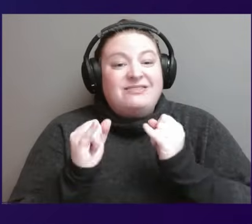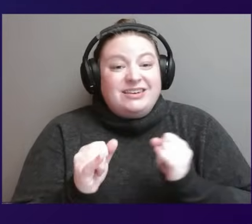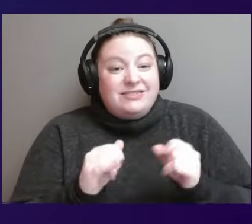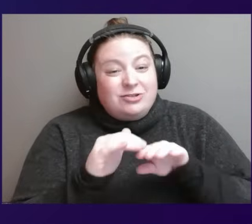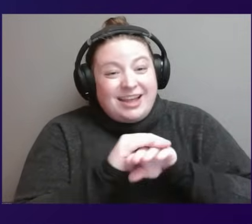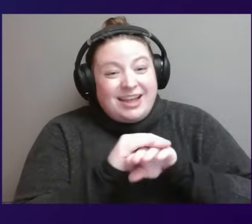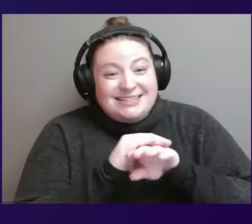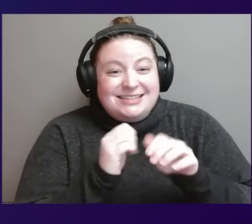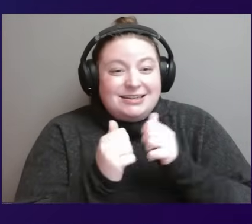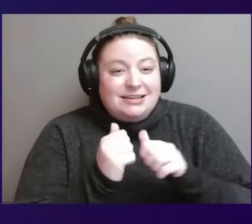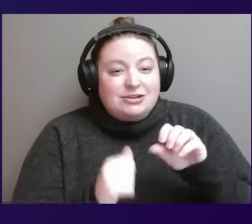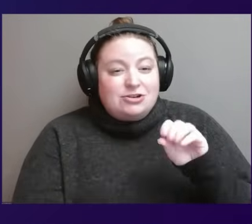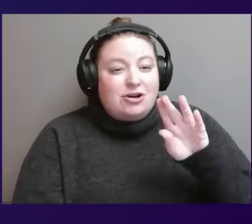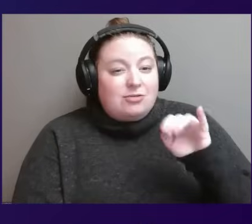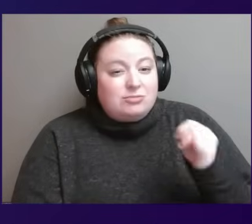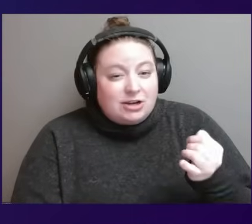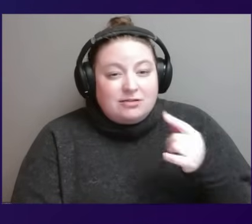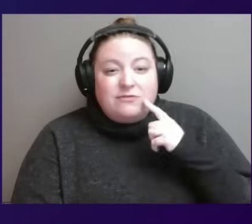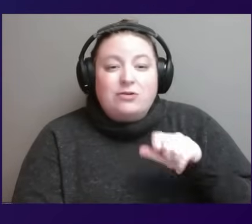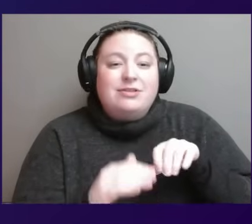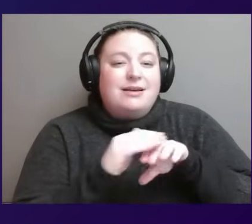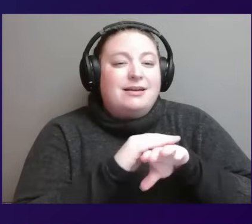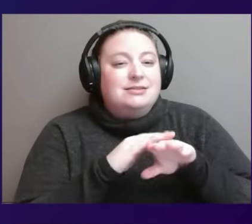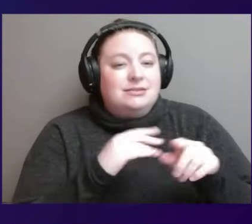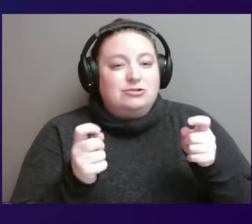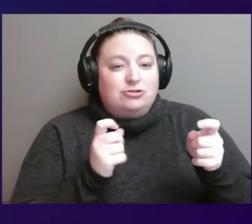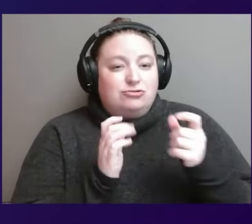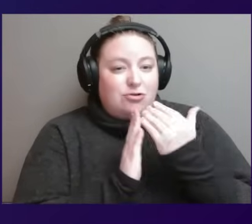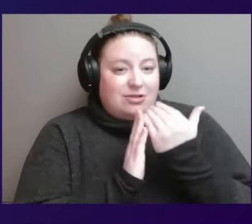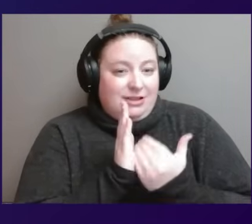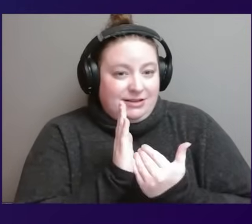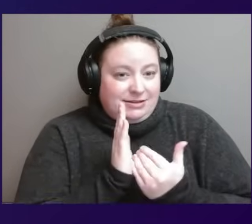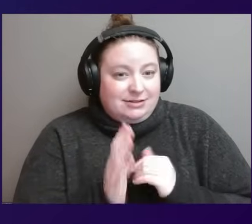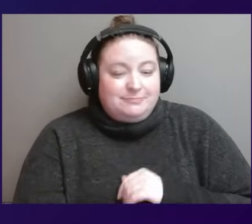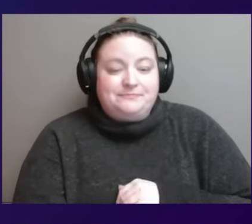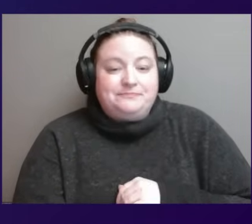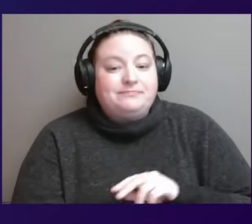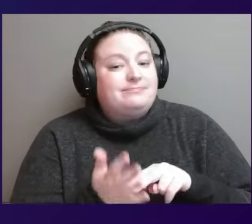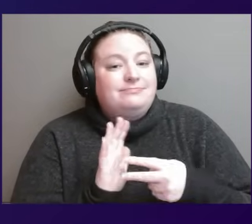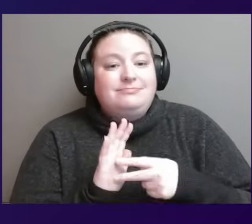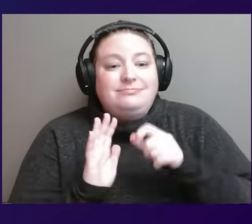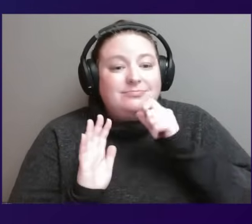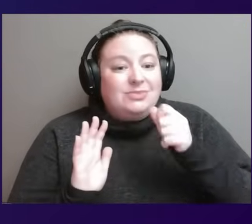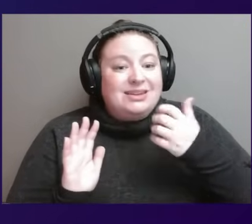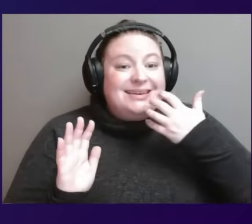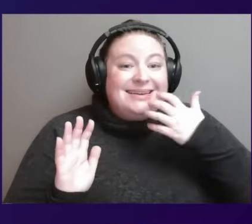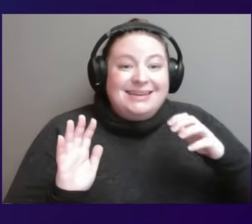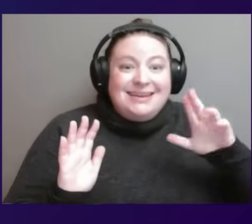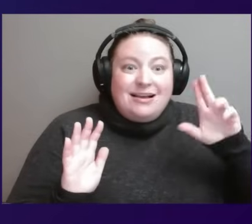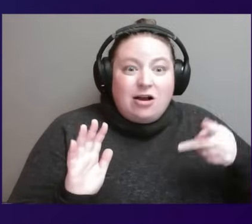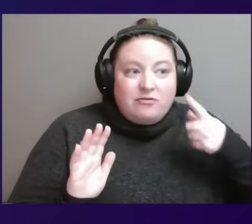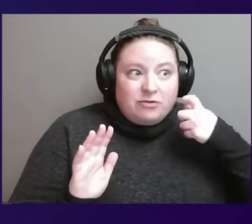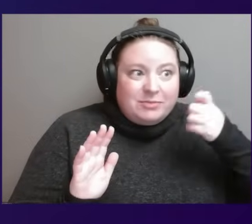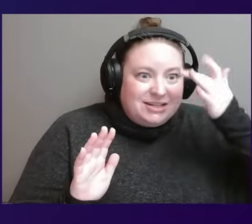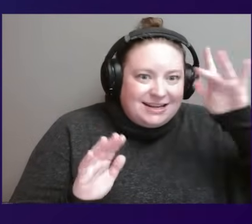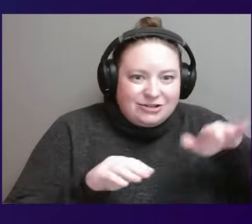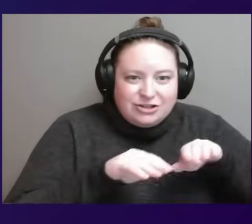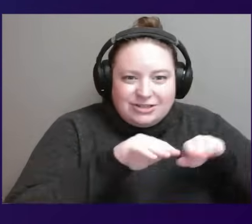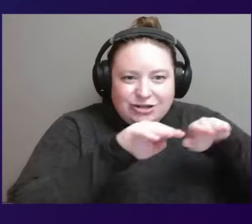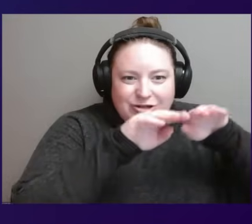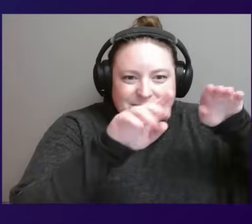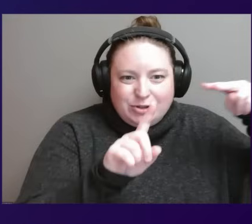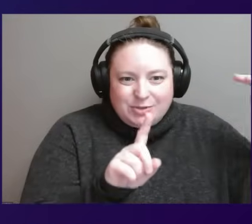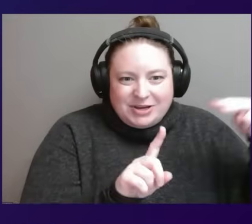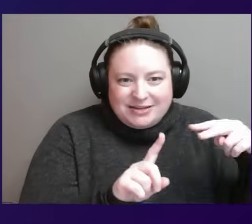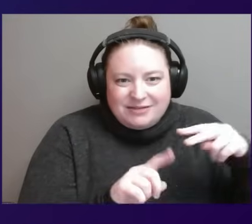to find their access control lists. It means that you don't heat up those objects from an intelligent tiering perspective. And it provides all that information